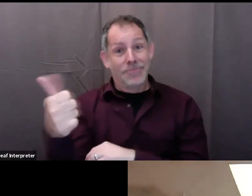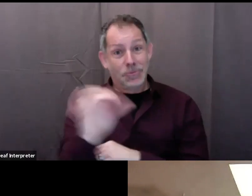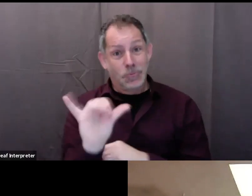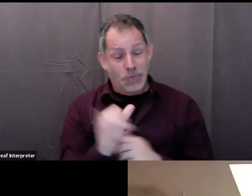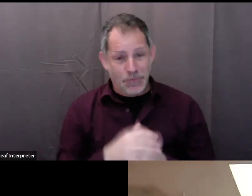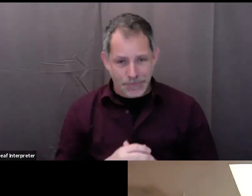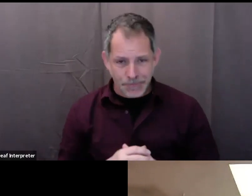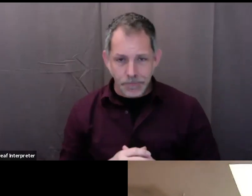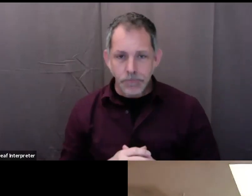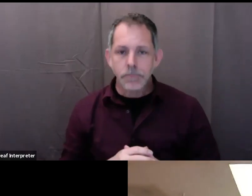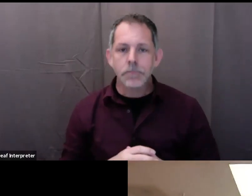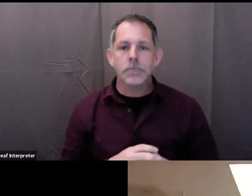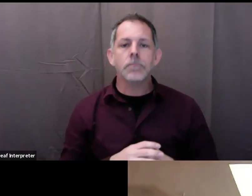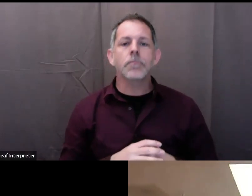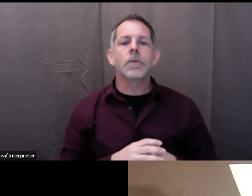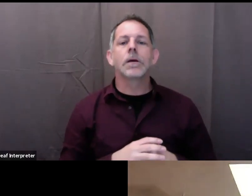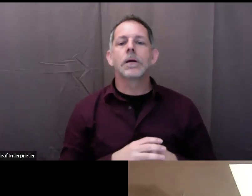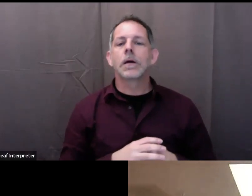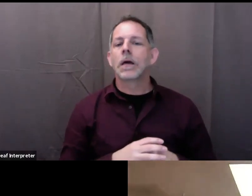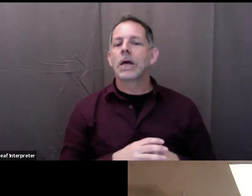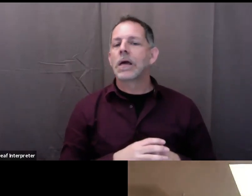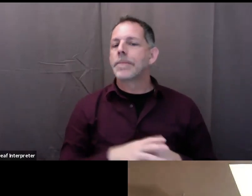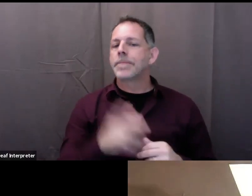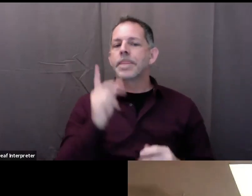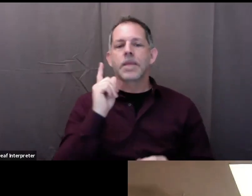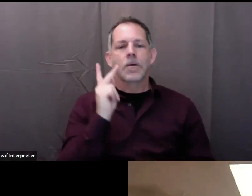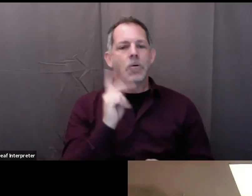or people that can transmit to others.